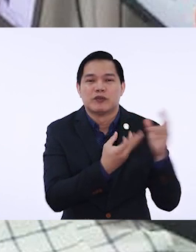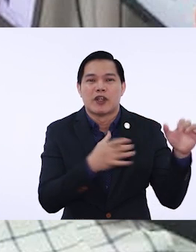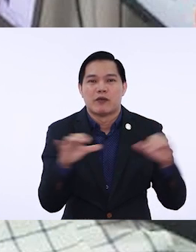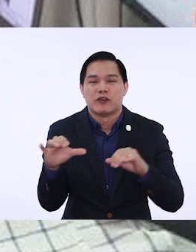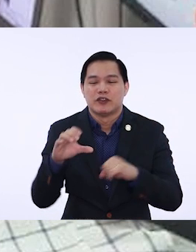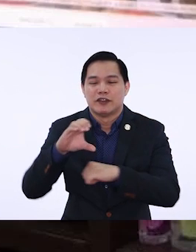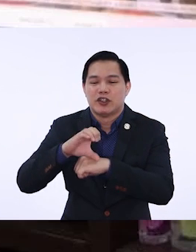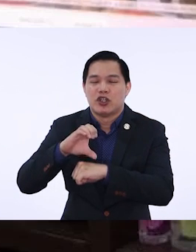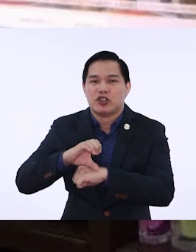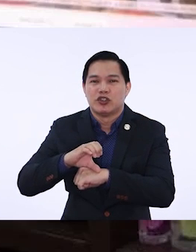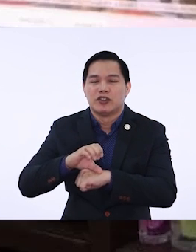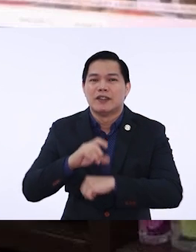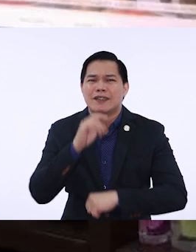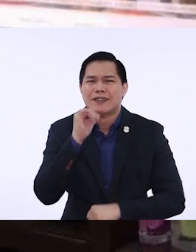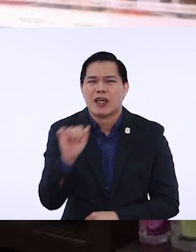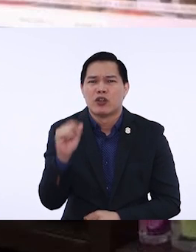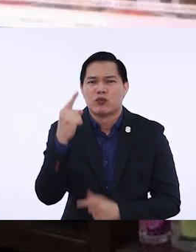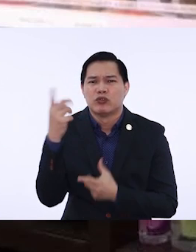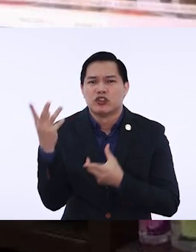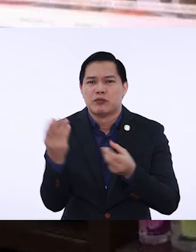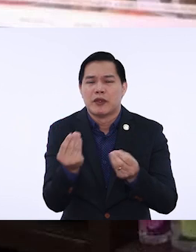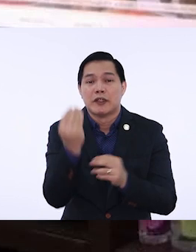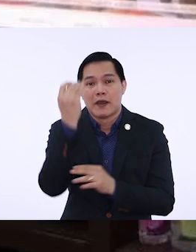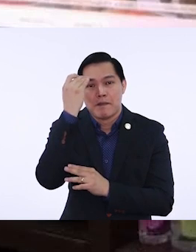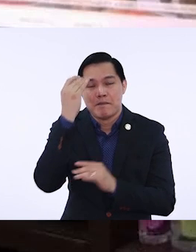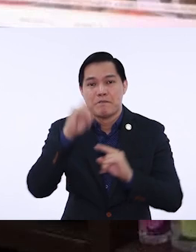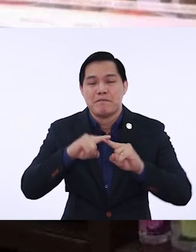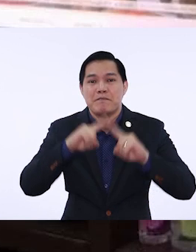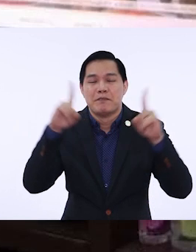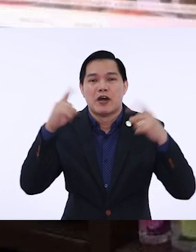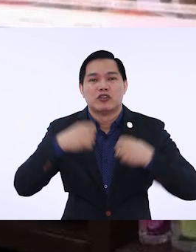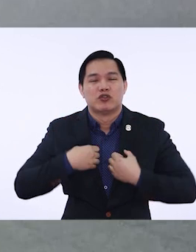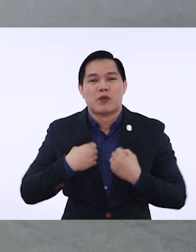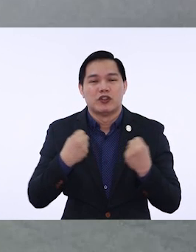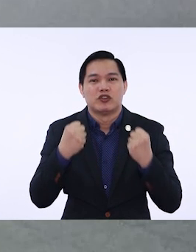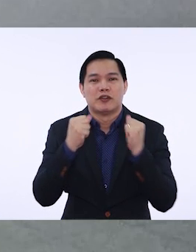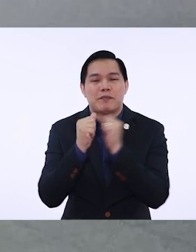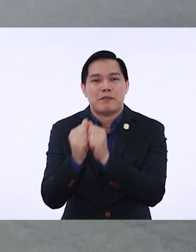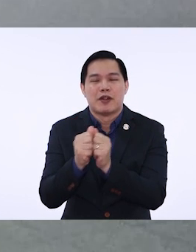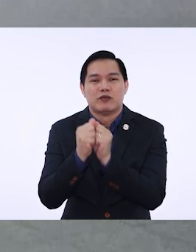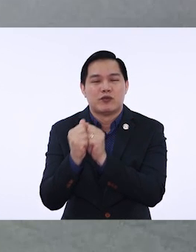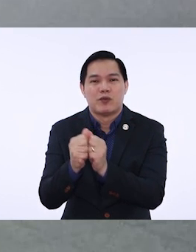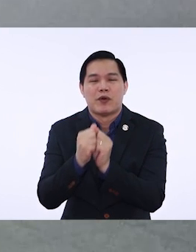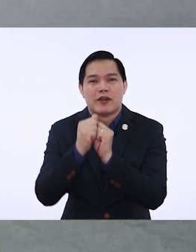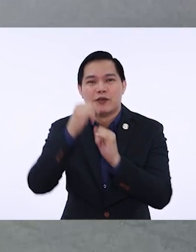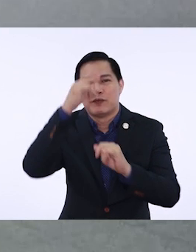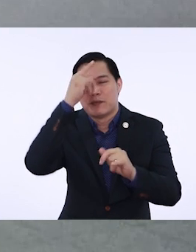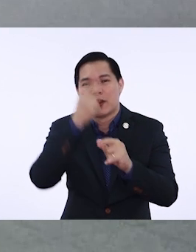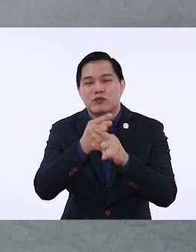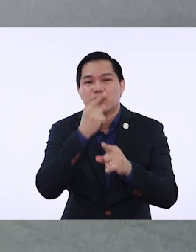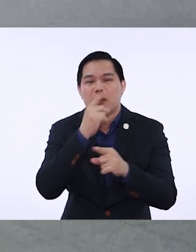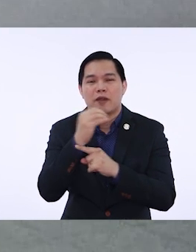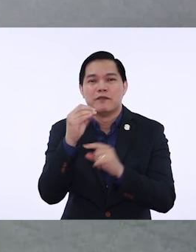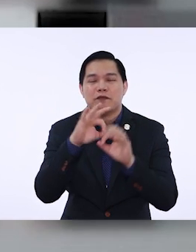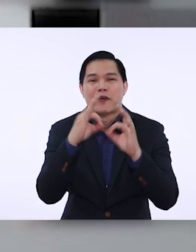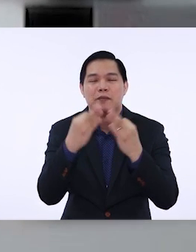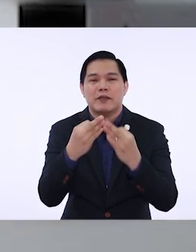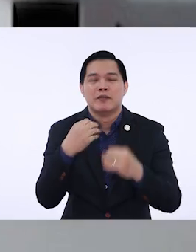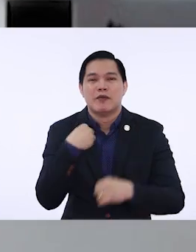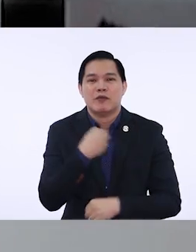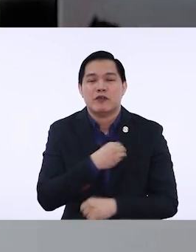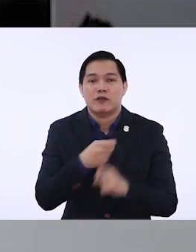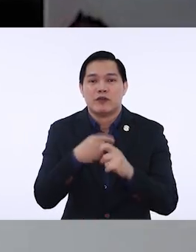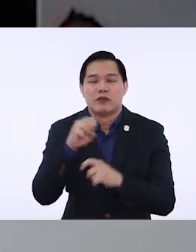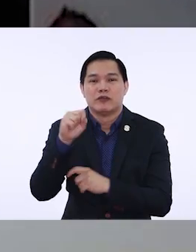in the church, as it not only gave them knowledge, but it also strengthened the bond among the brethren and their household as well.